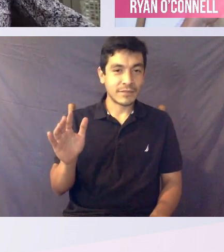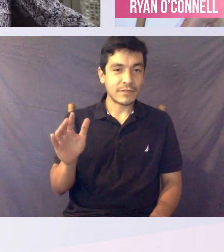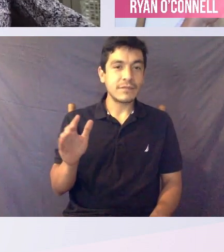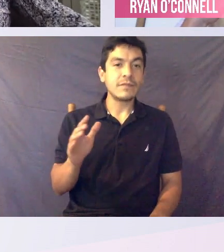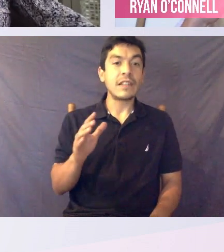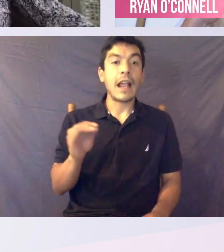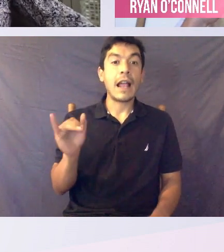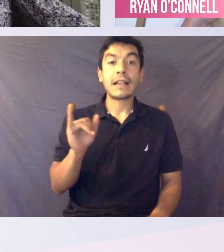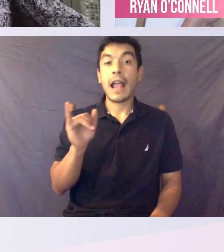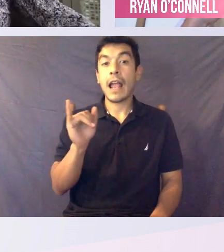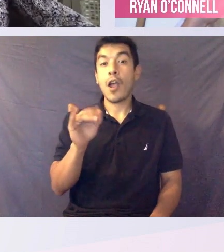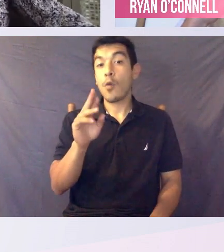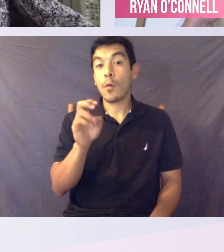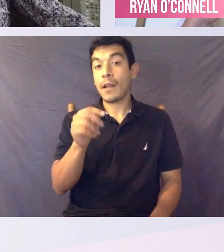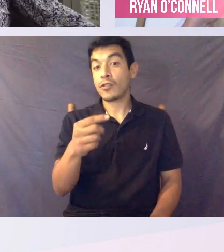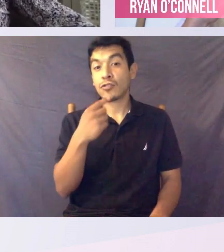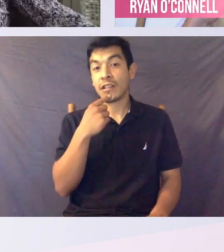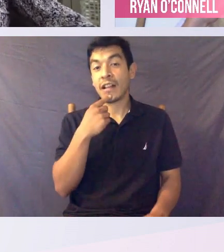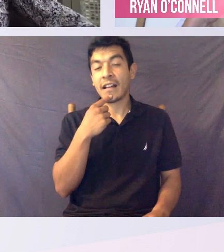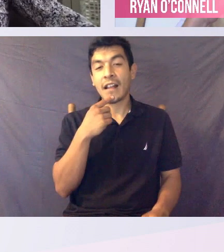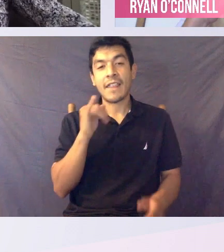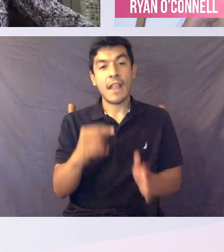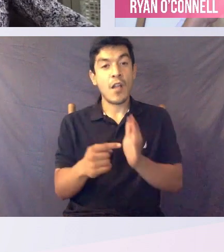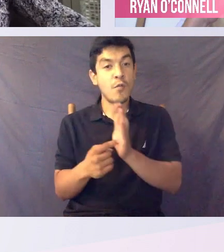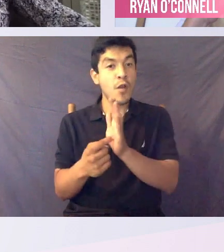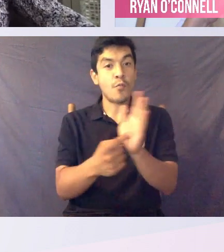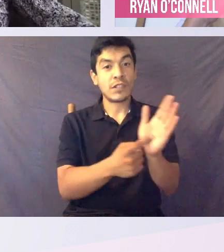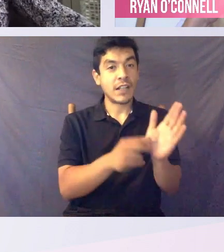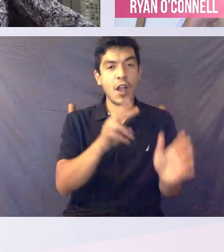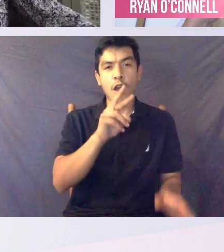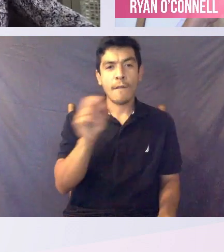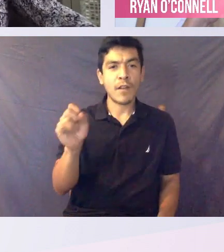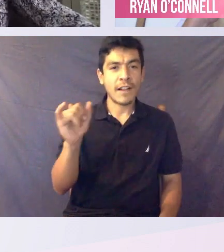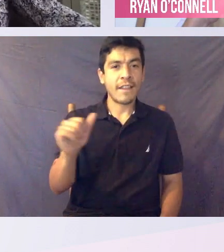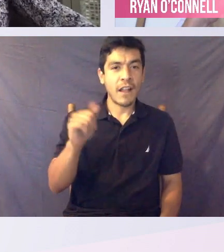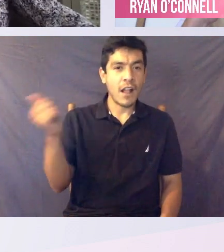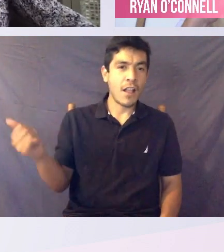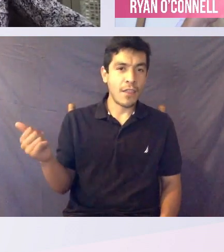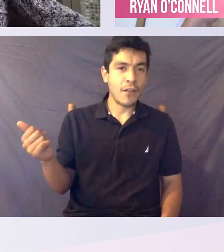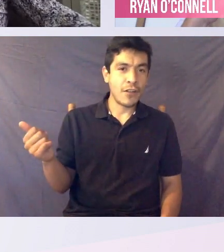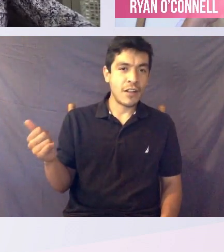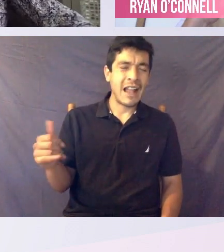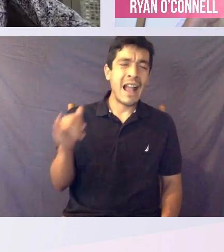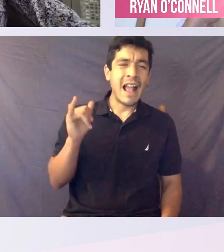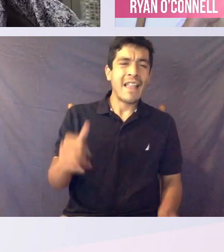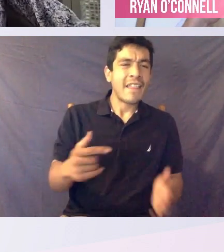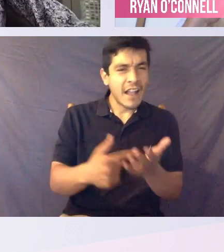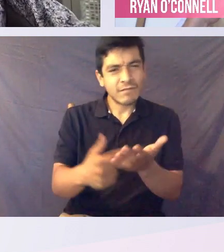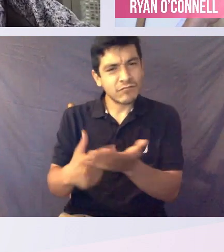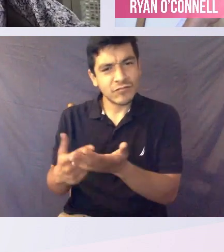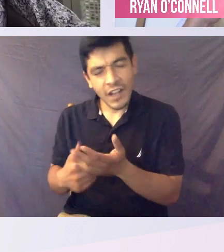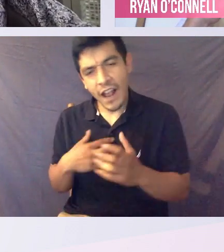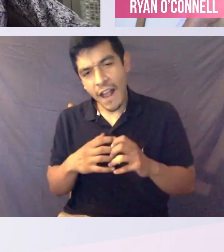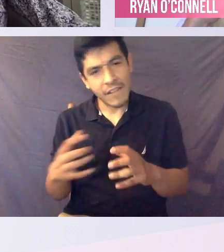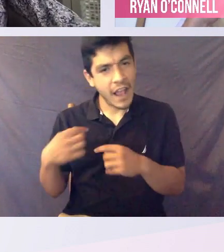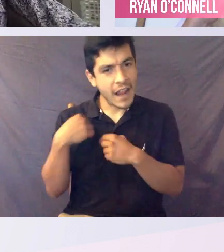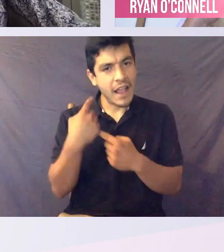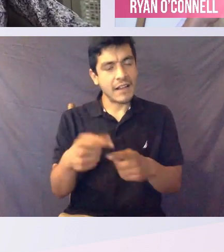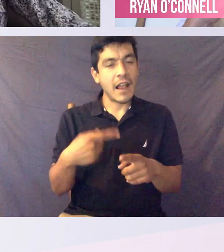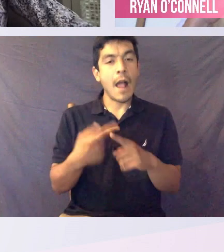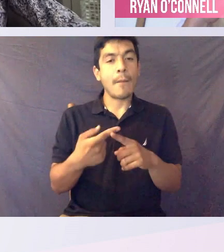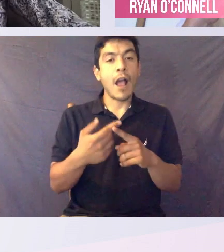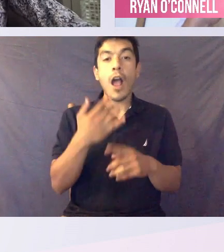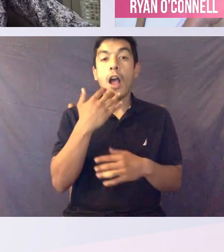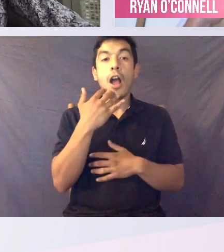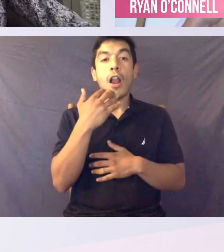of representation versus the other is a conversation I've been having a lot lately about like colorblind casting